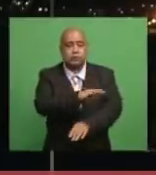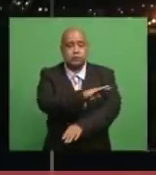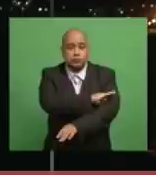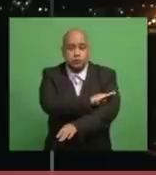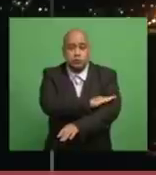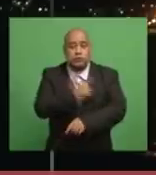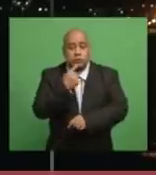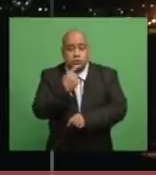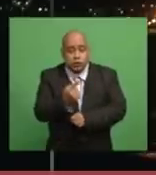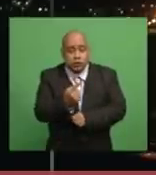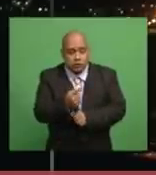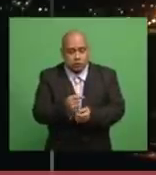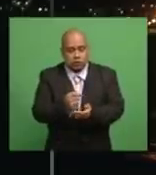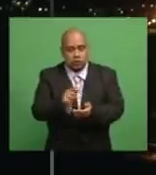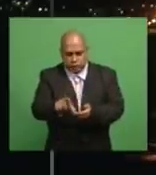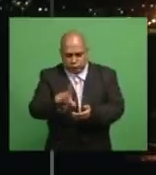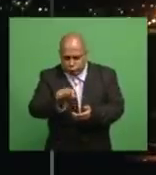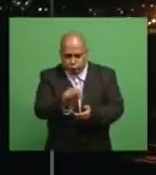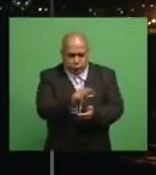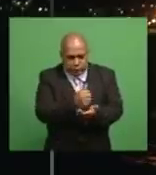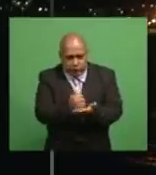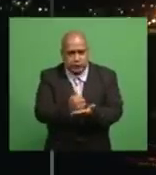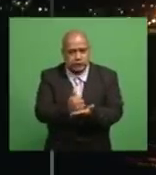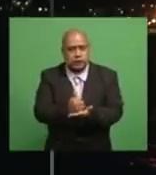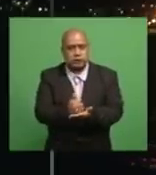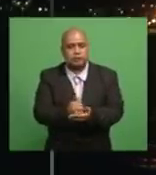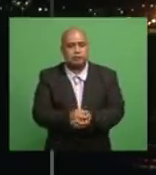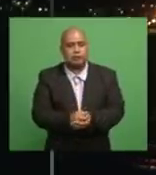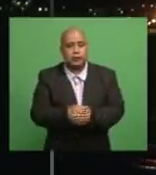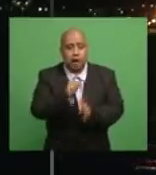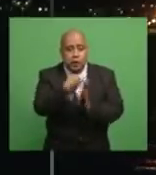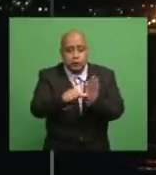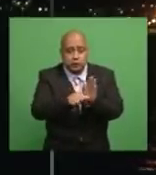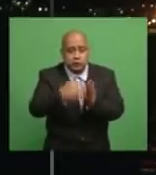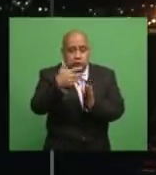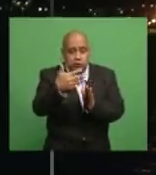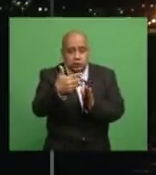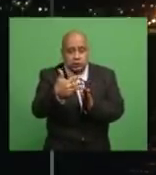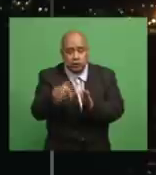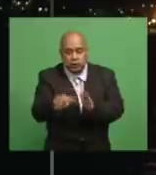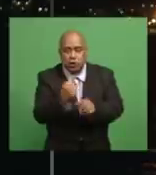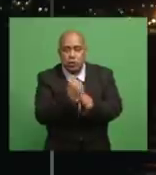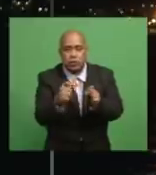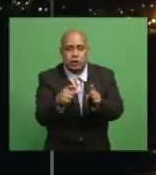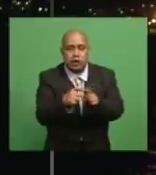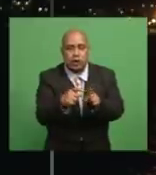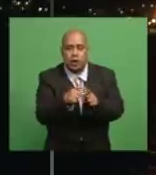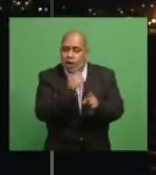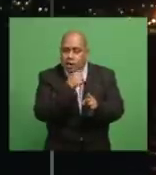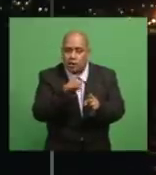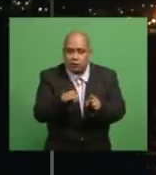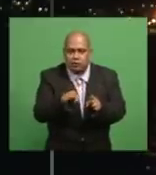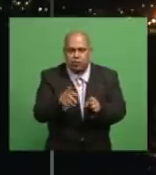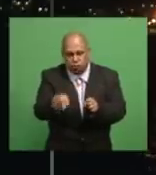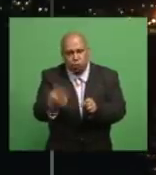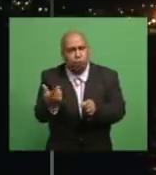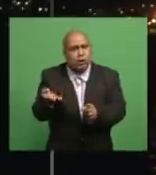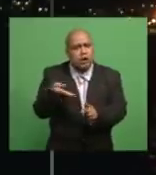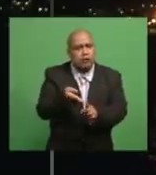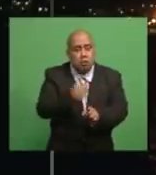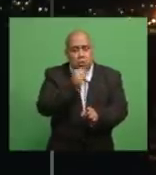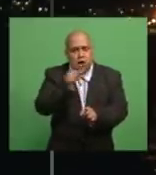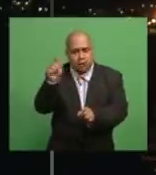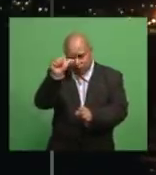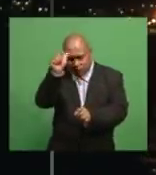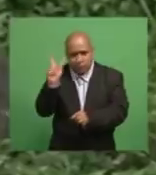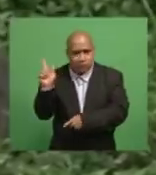16th case is the 9-year-old granddaughter of patient 9, a 53-year-old man who had recently traveled to India. Maggie Boyle tells